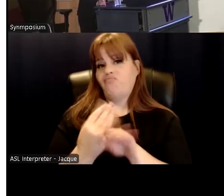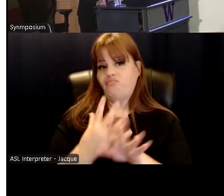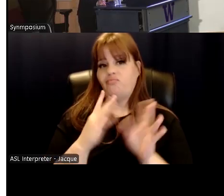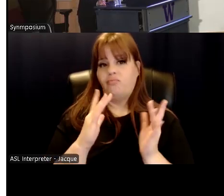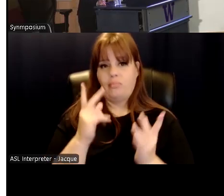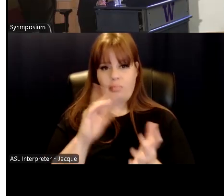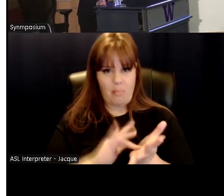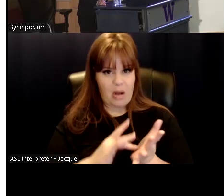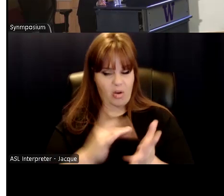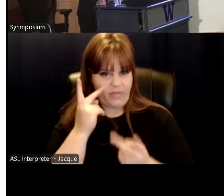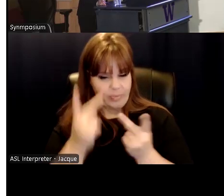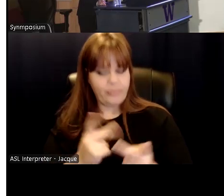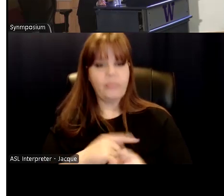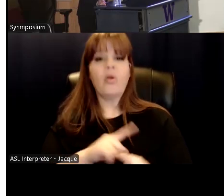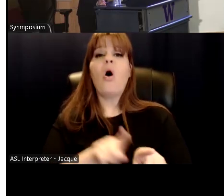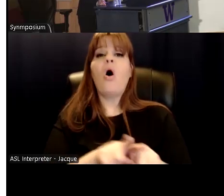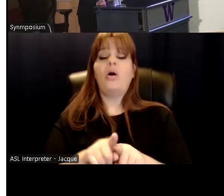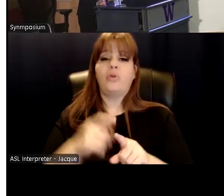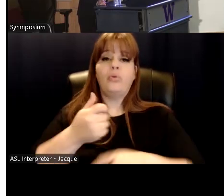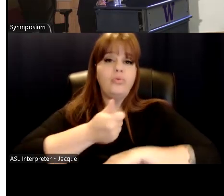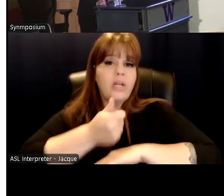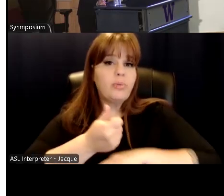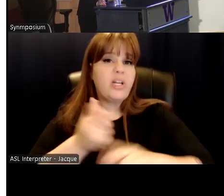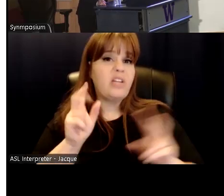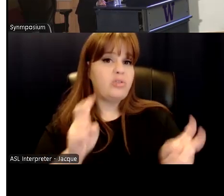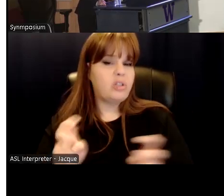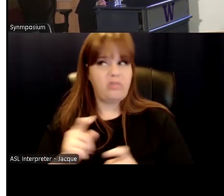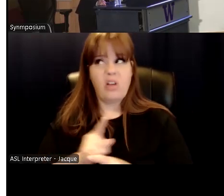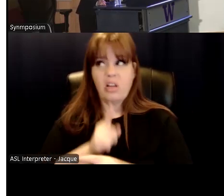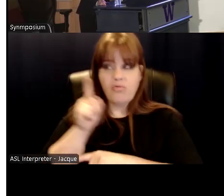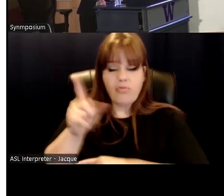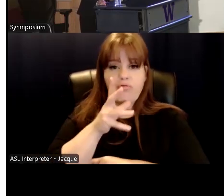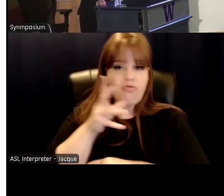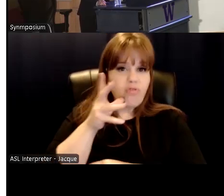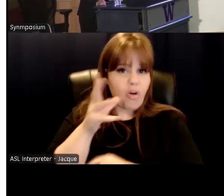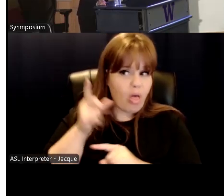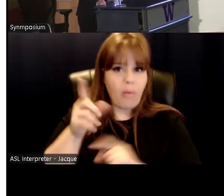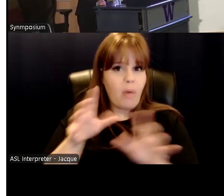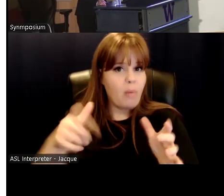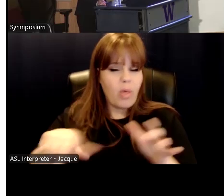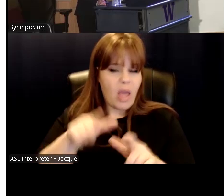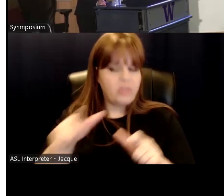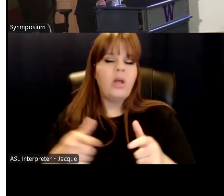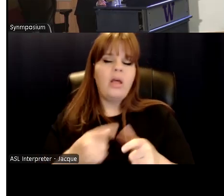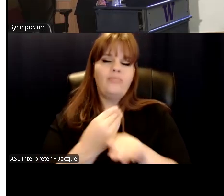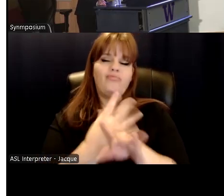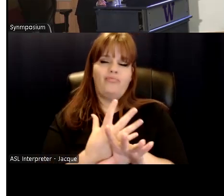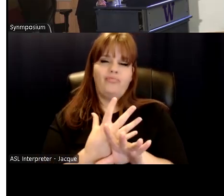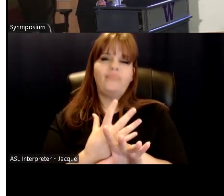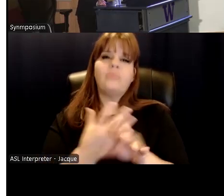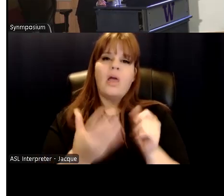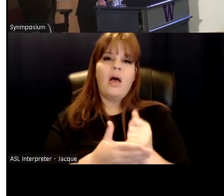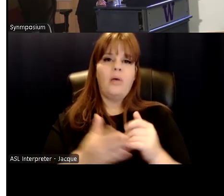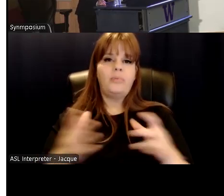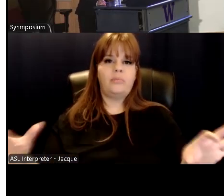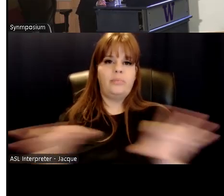have transportation issues, caregiver issues, those in rural populations. So this alone helps bridge care equity and something that primary